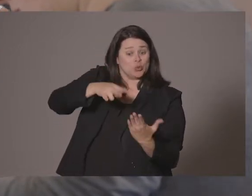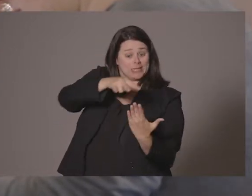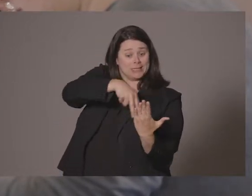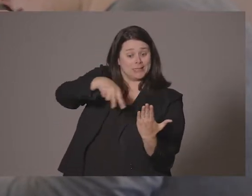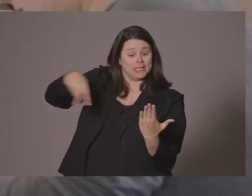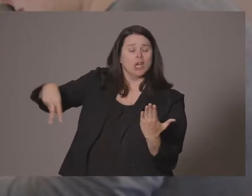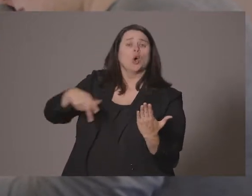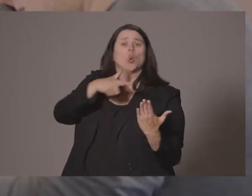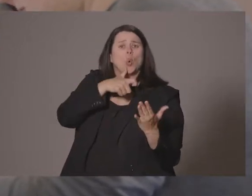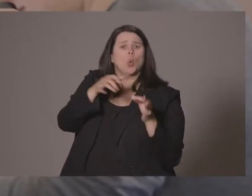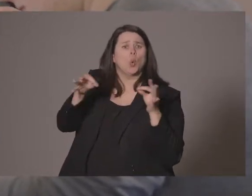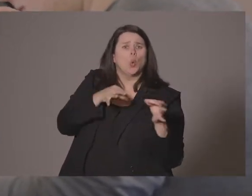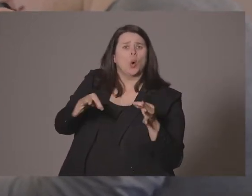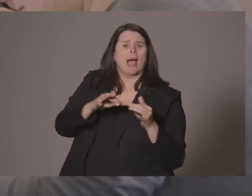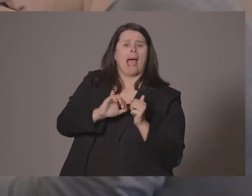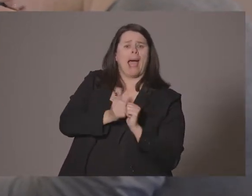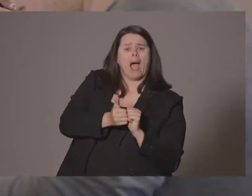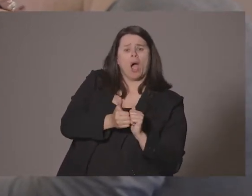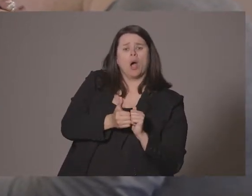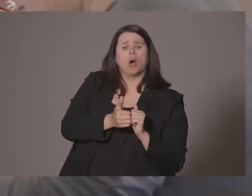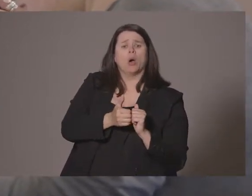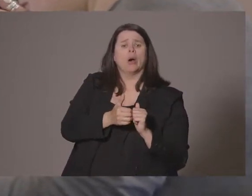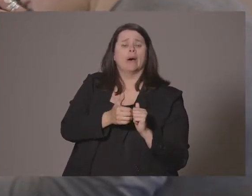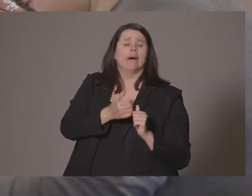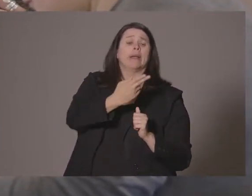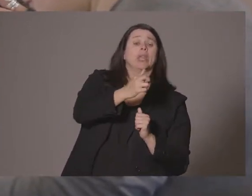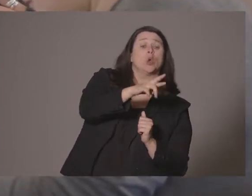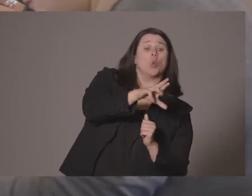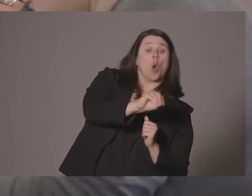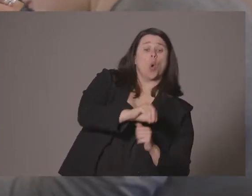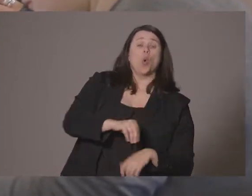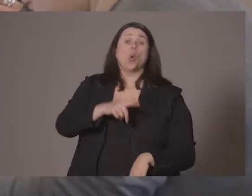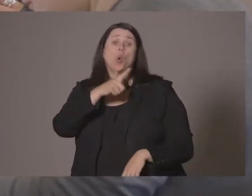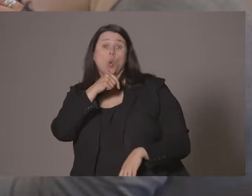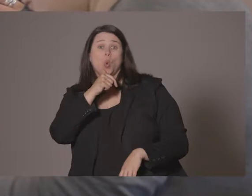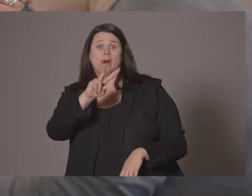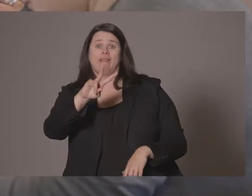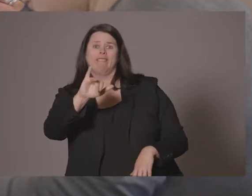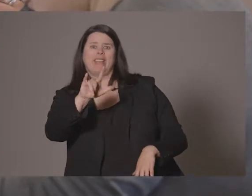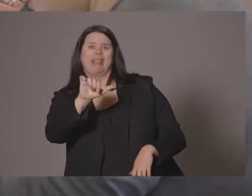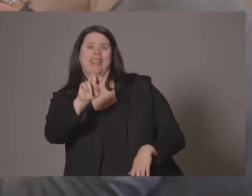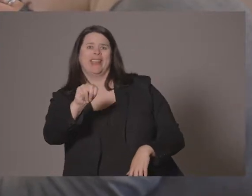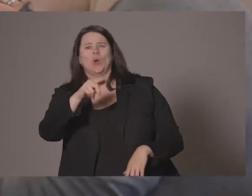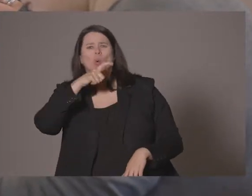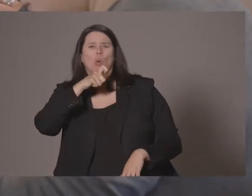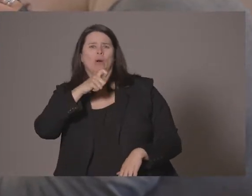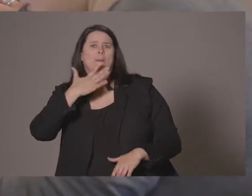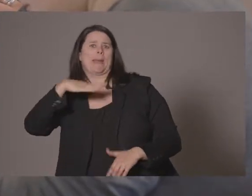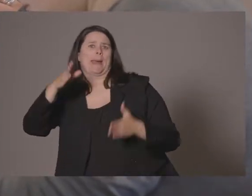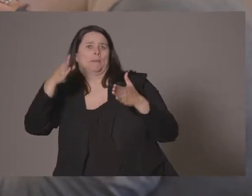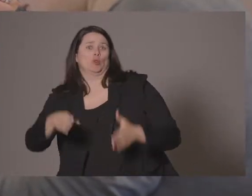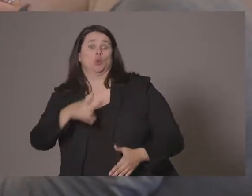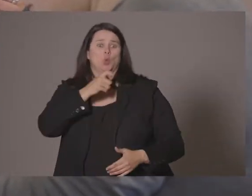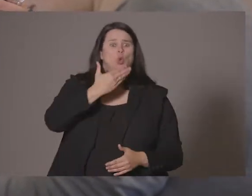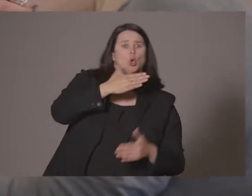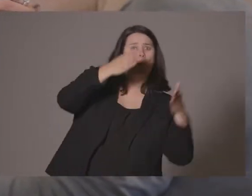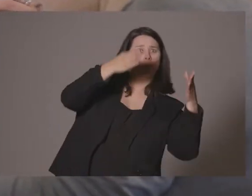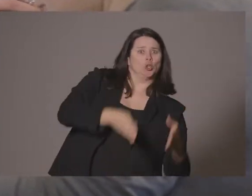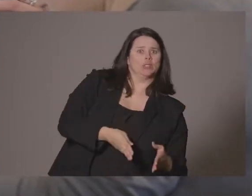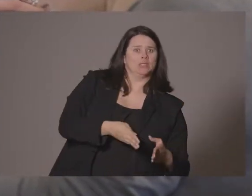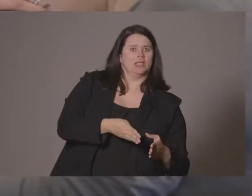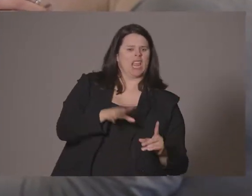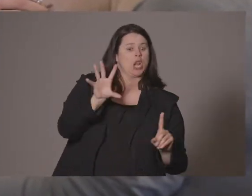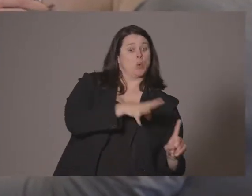villain versus like hero, and also it just kind of plays out in like who's included